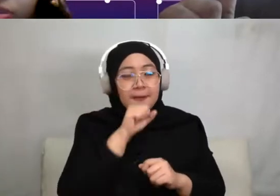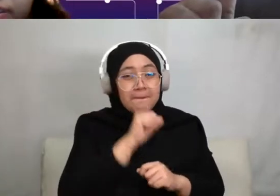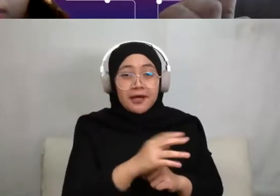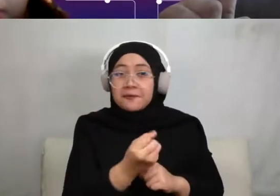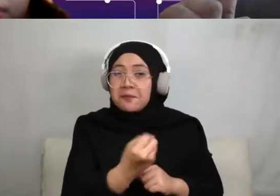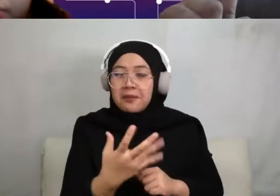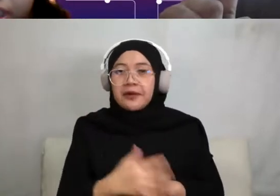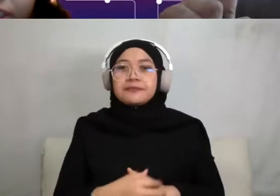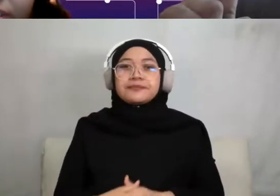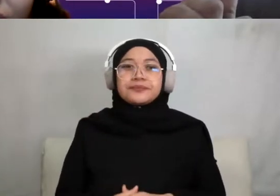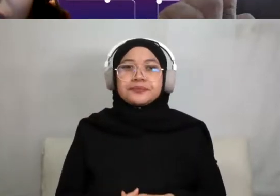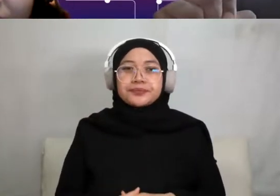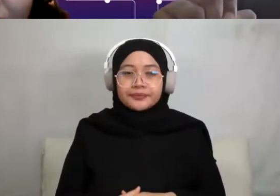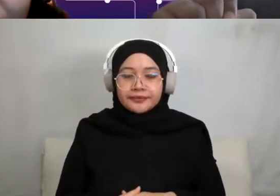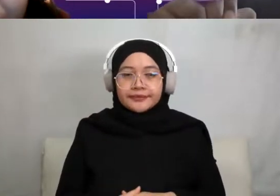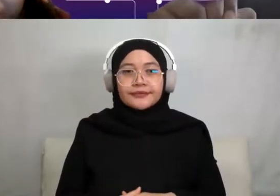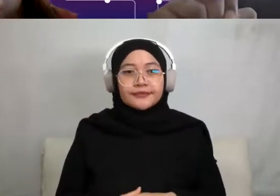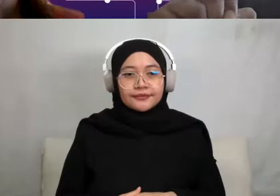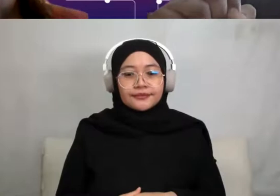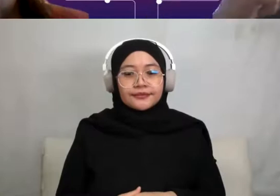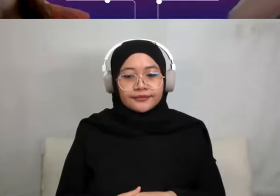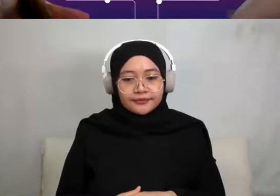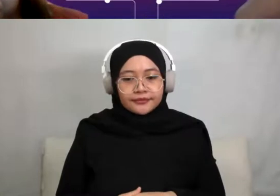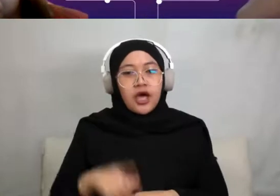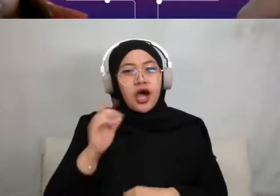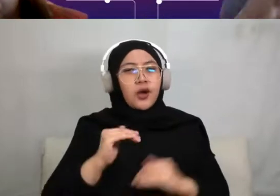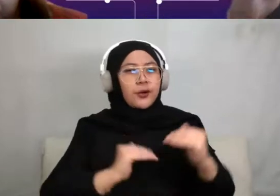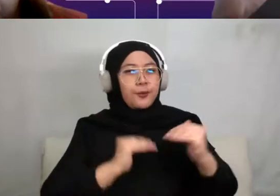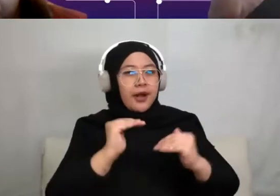the diesel buses maintenance cost?